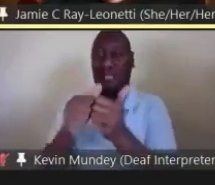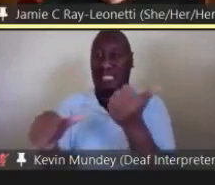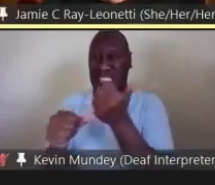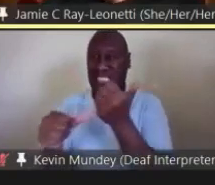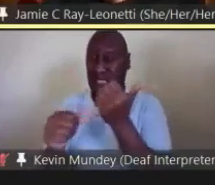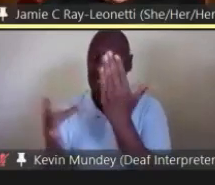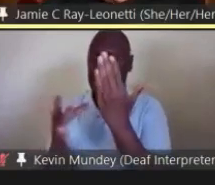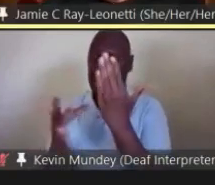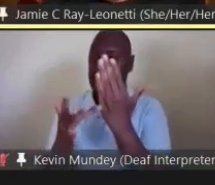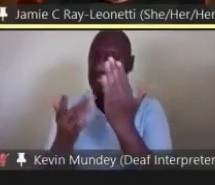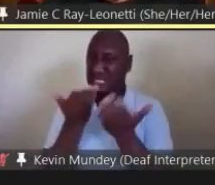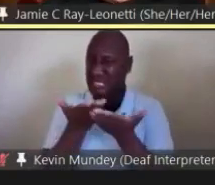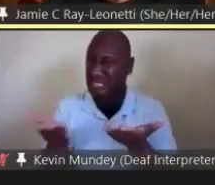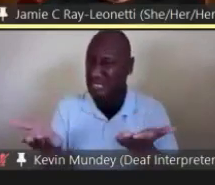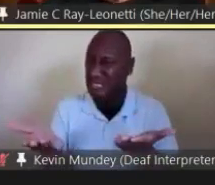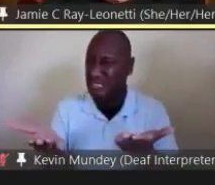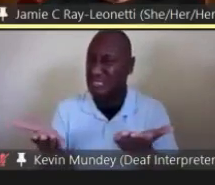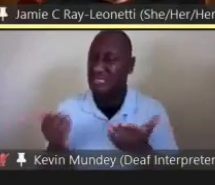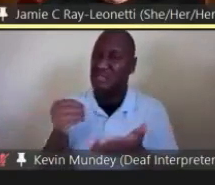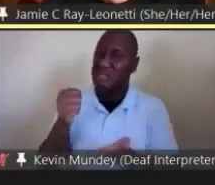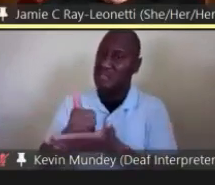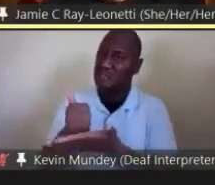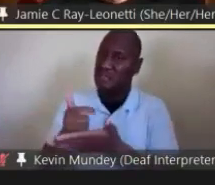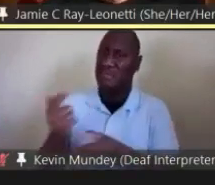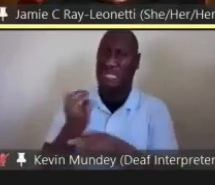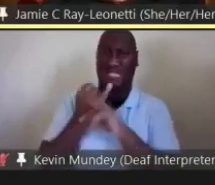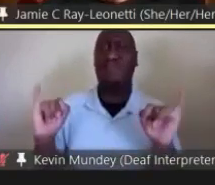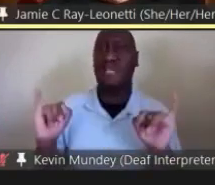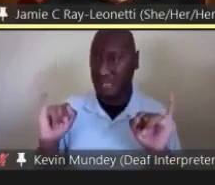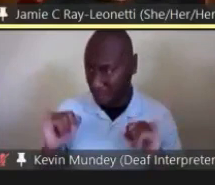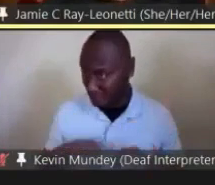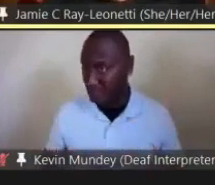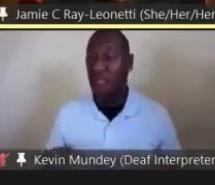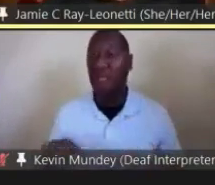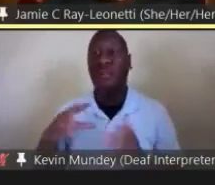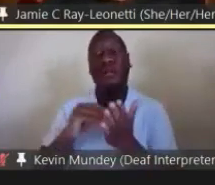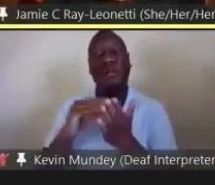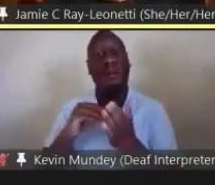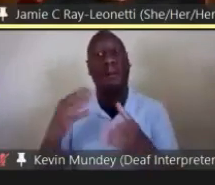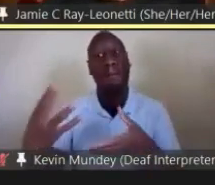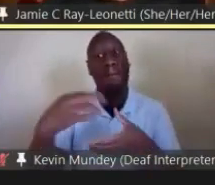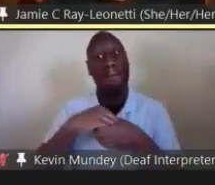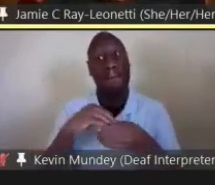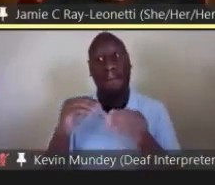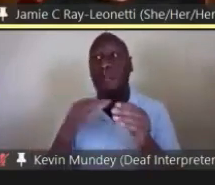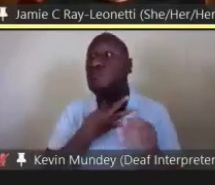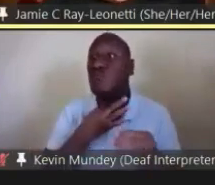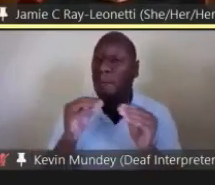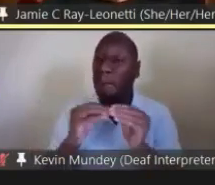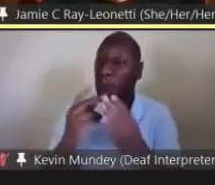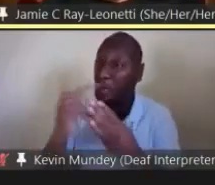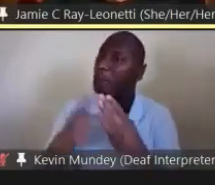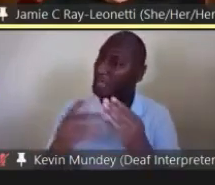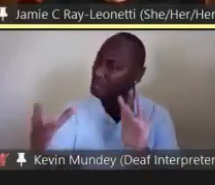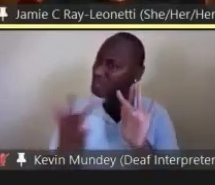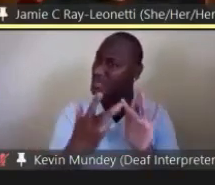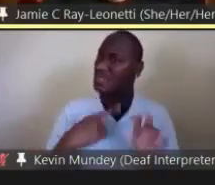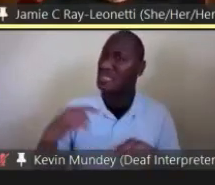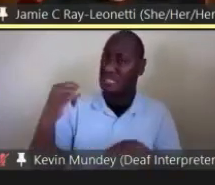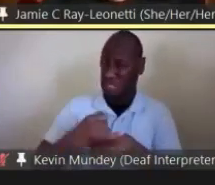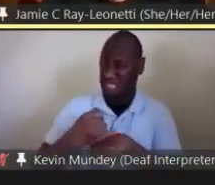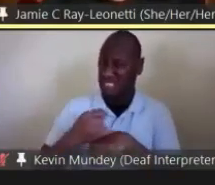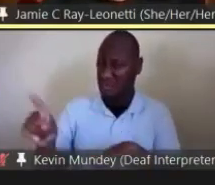our programs and opportunities for you to engage with us, please visit the Institute's website